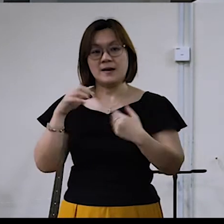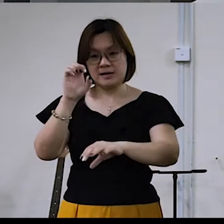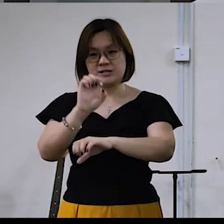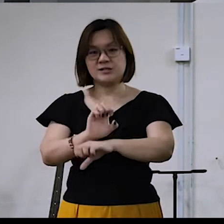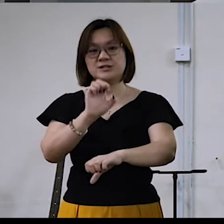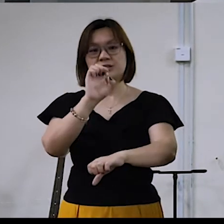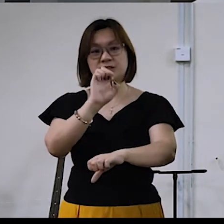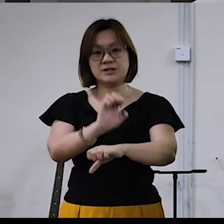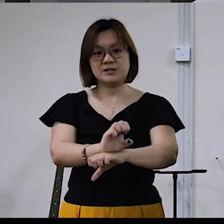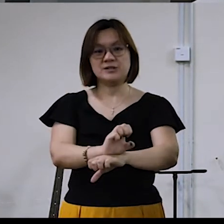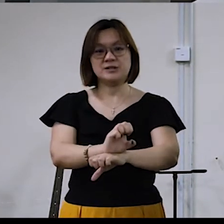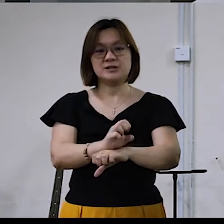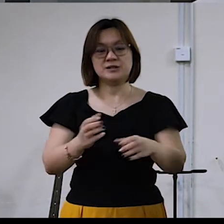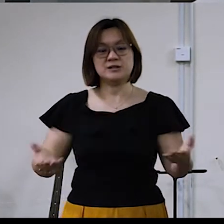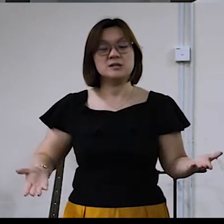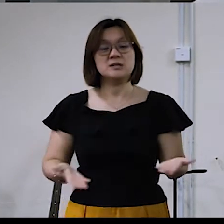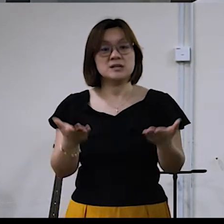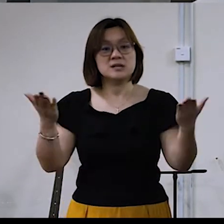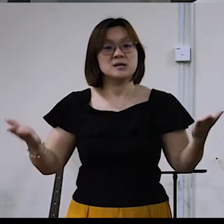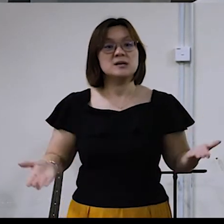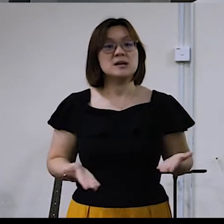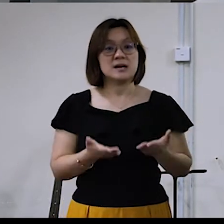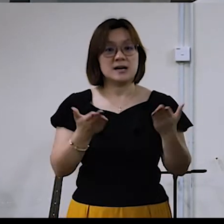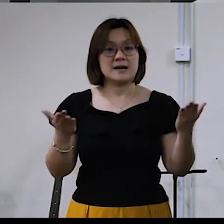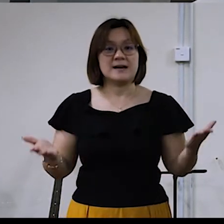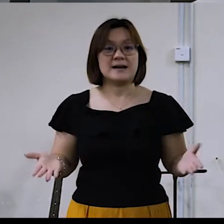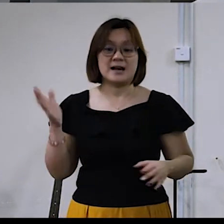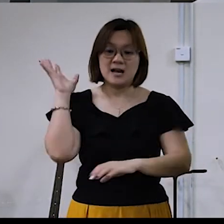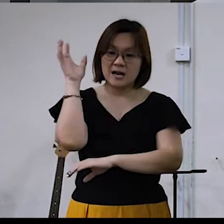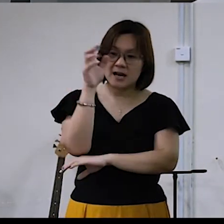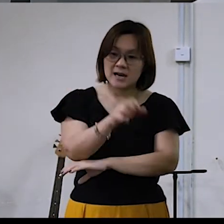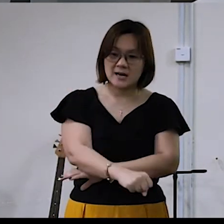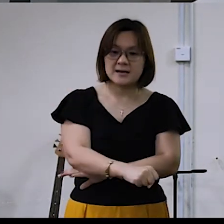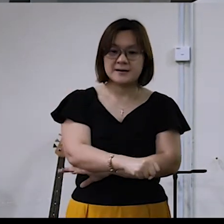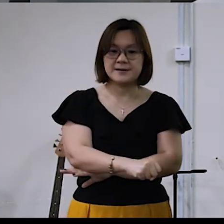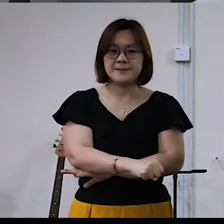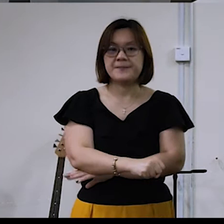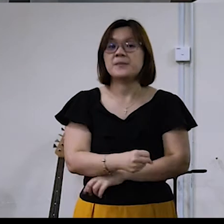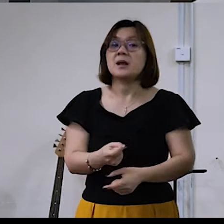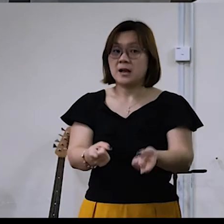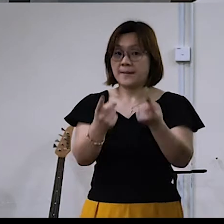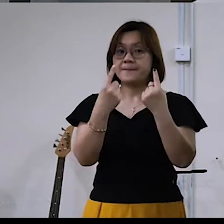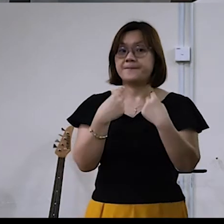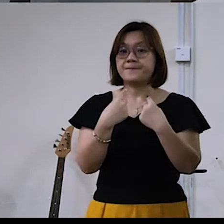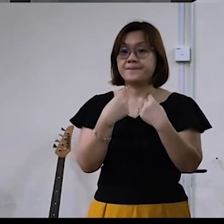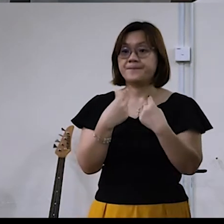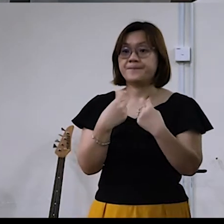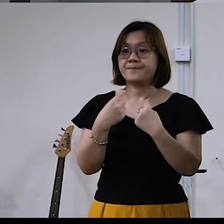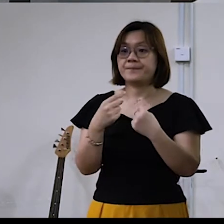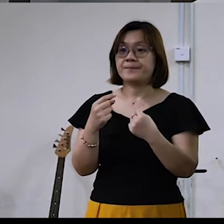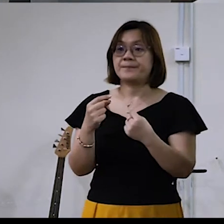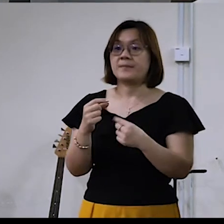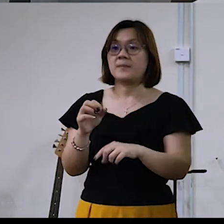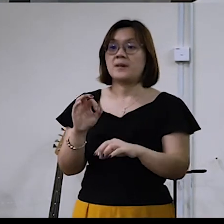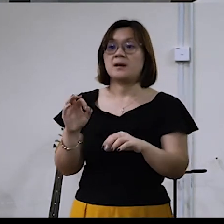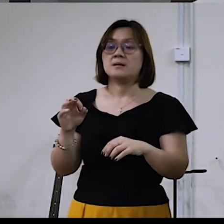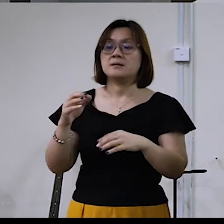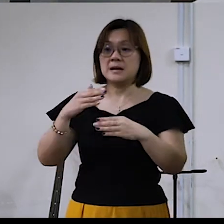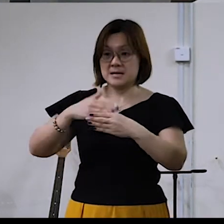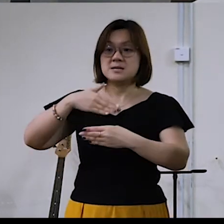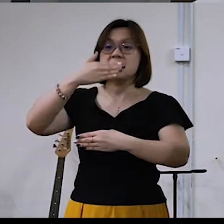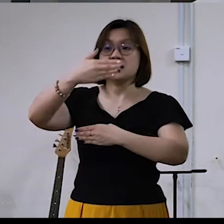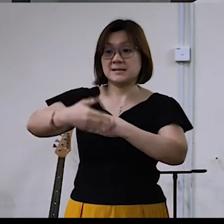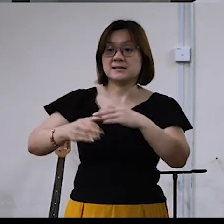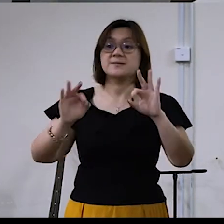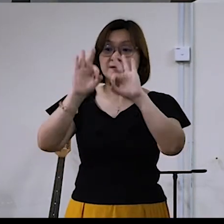Good Friday. And we will also celebrate the Last Supper, which is actually supposed to be done on Maundy Thursday. Are you following? The Last Supper that Jesus had